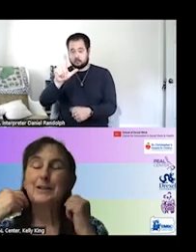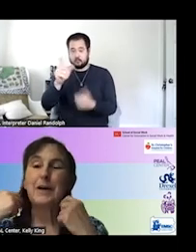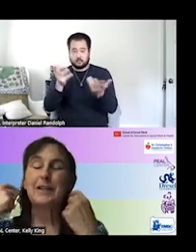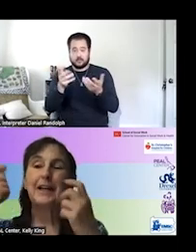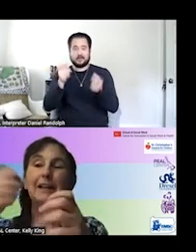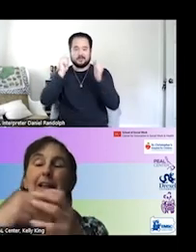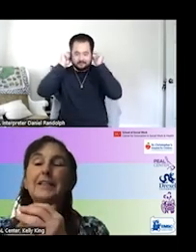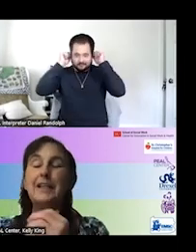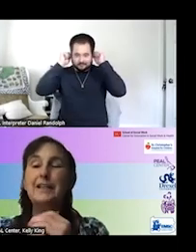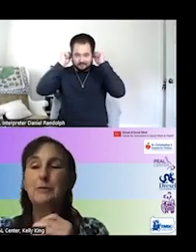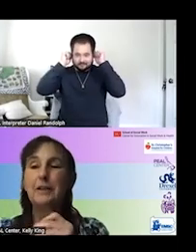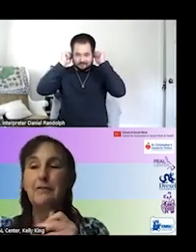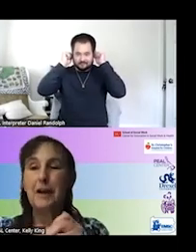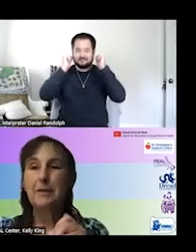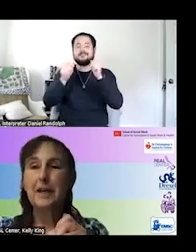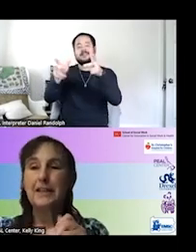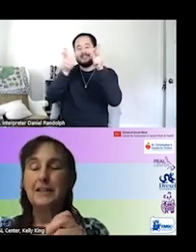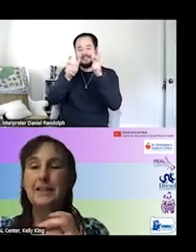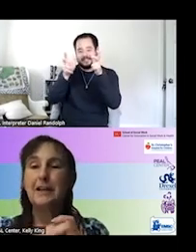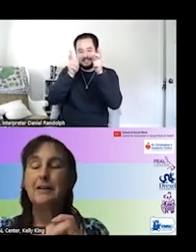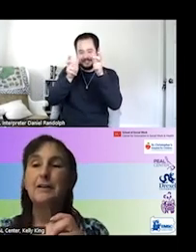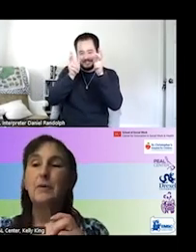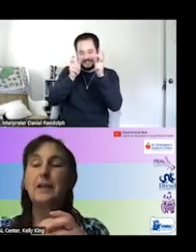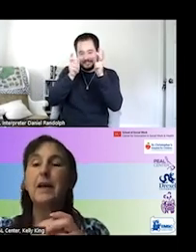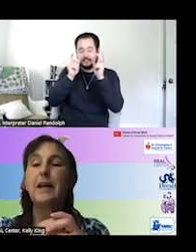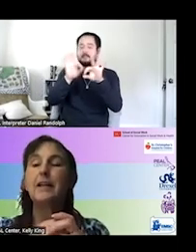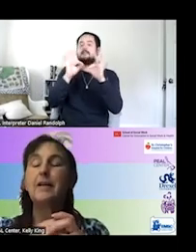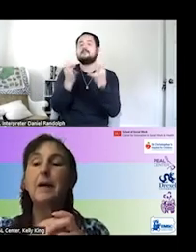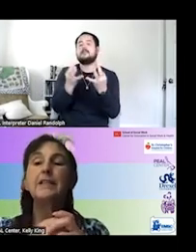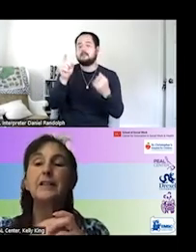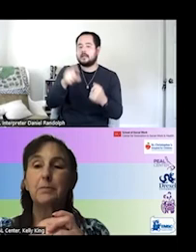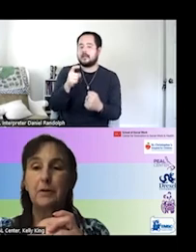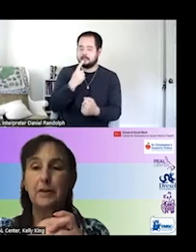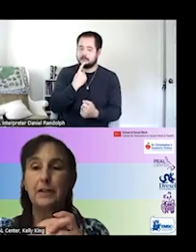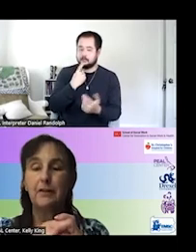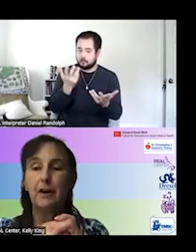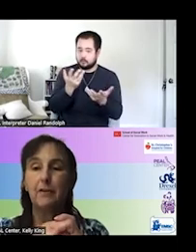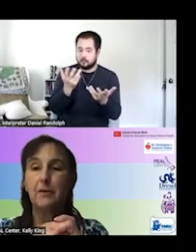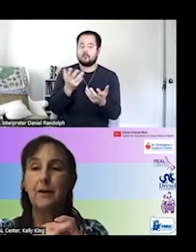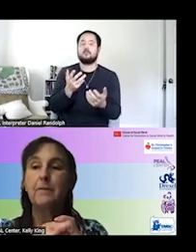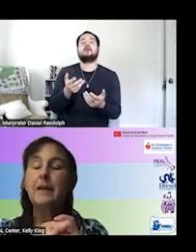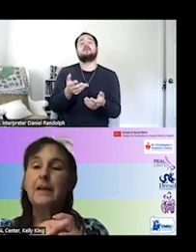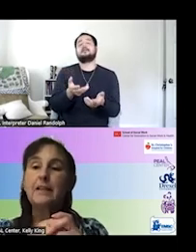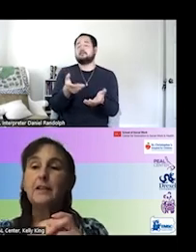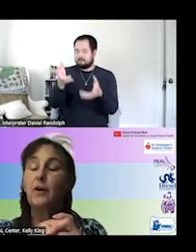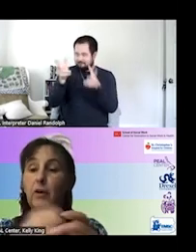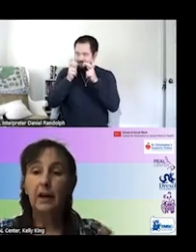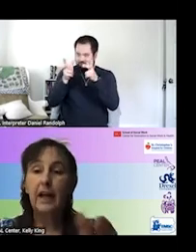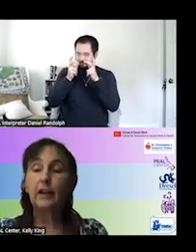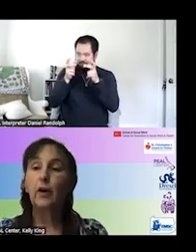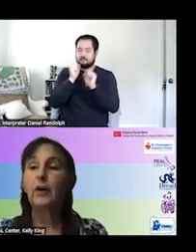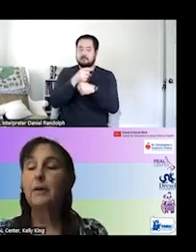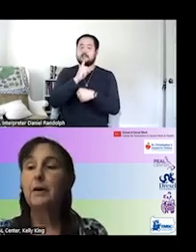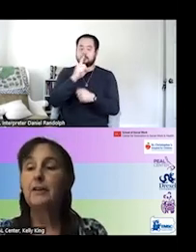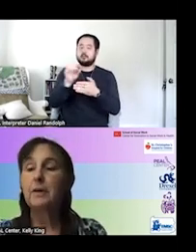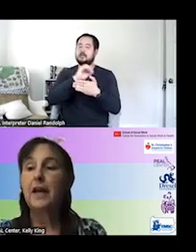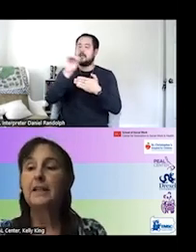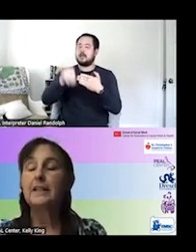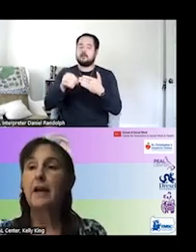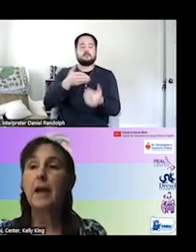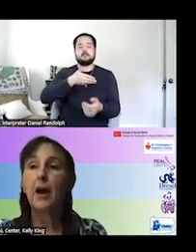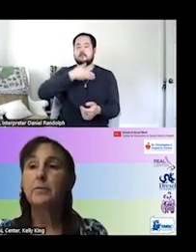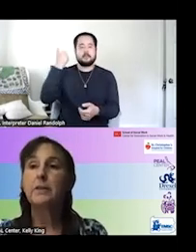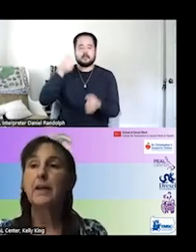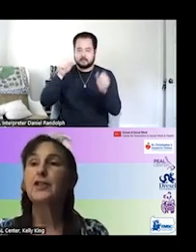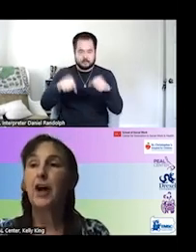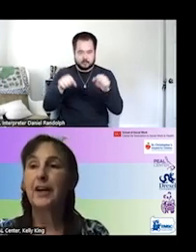this situation, and listening to what the family has to tell us so we can make the best experience for everyone. So again, learning about them ahead of